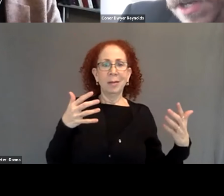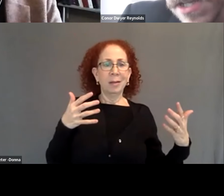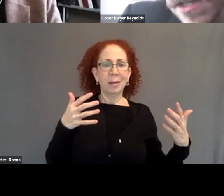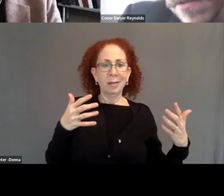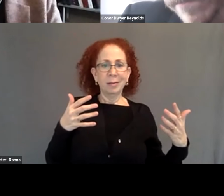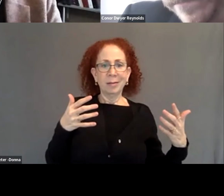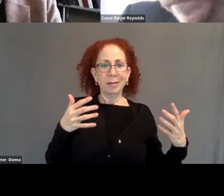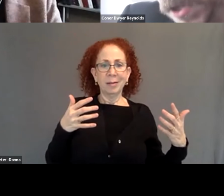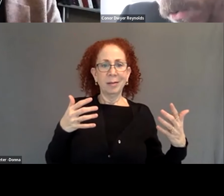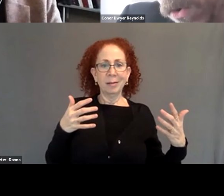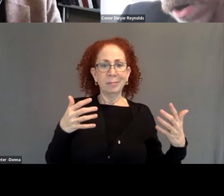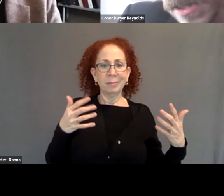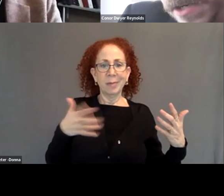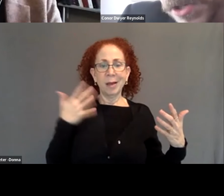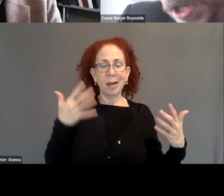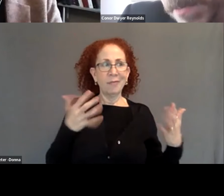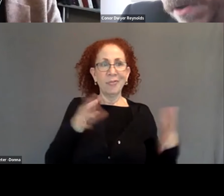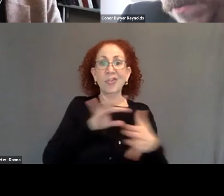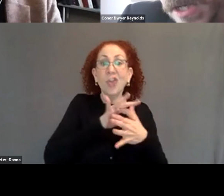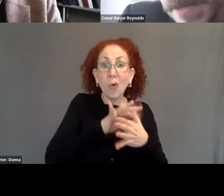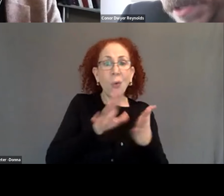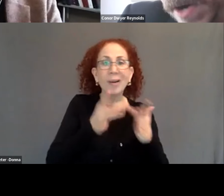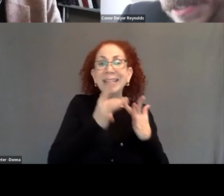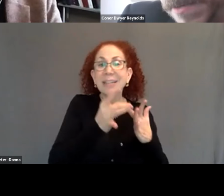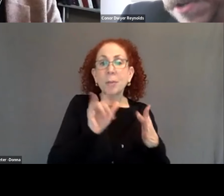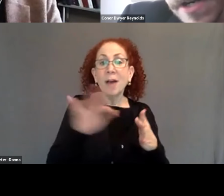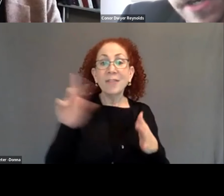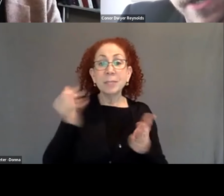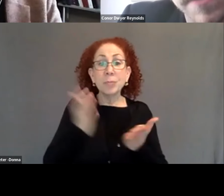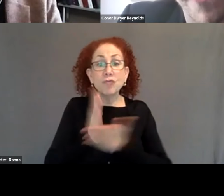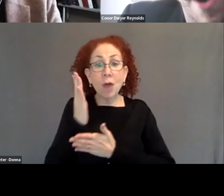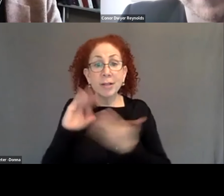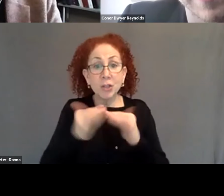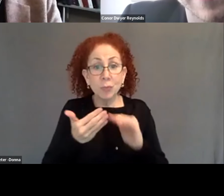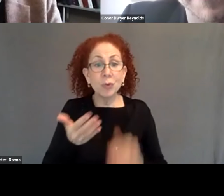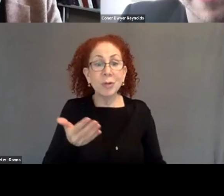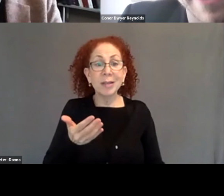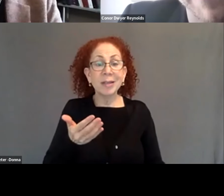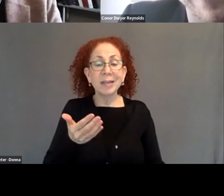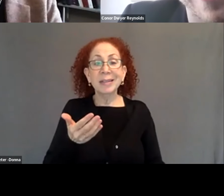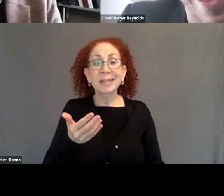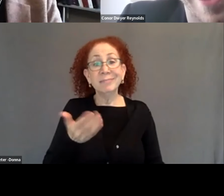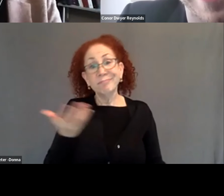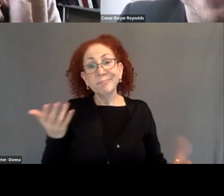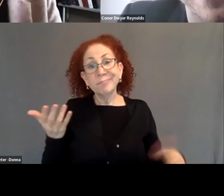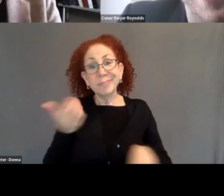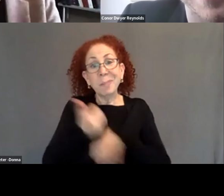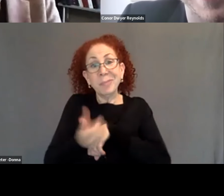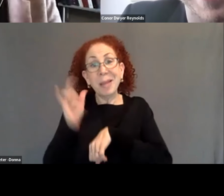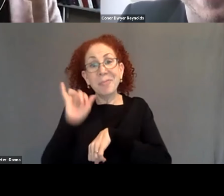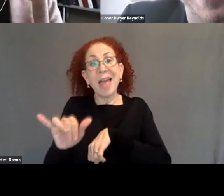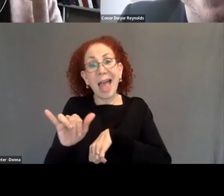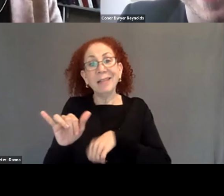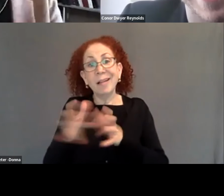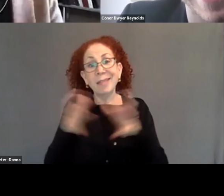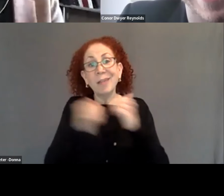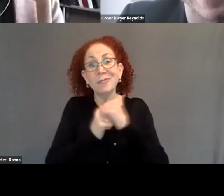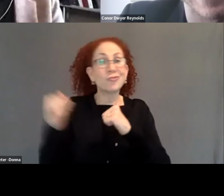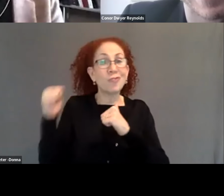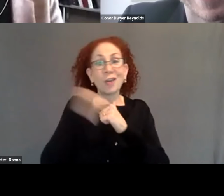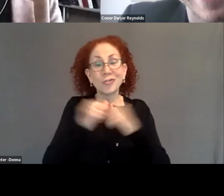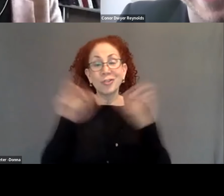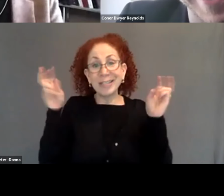much of the core and leadership of the disability rights community is probably to blame for a lot of the structural issues that we